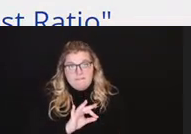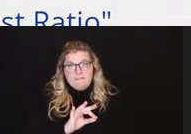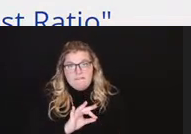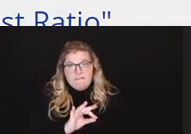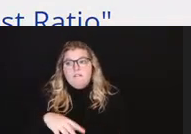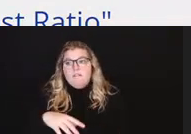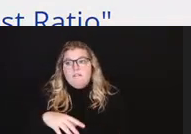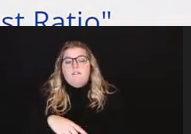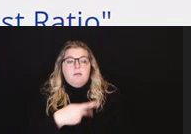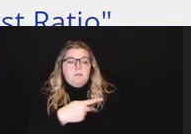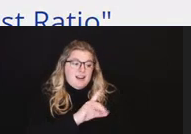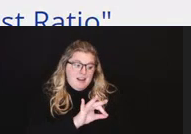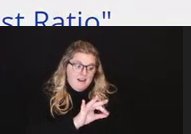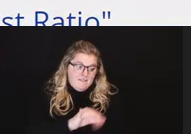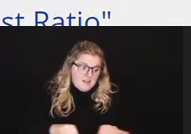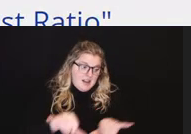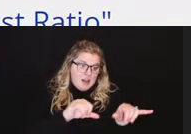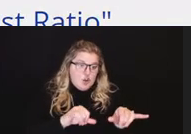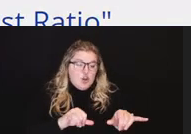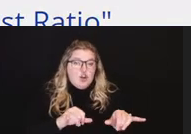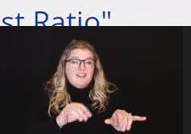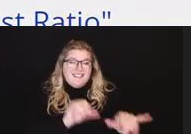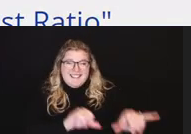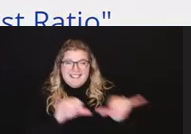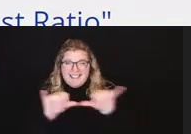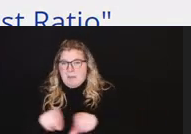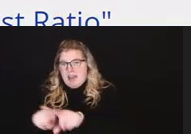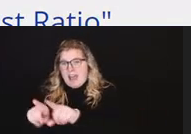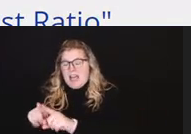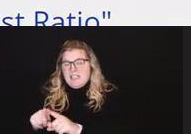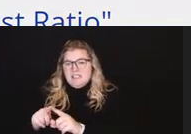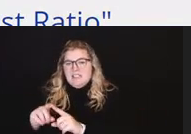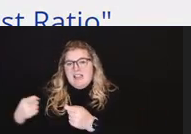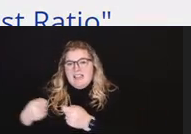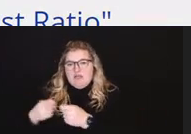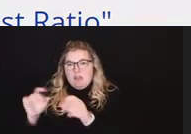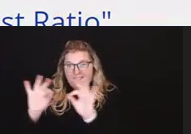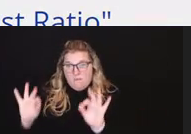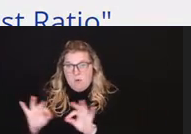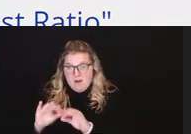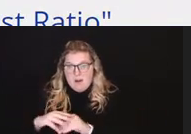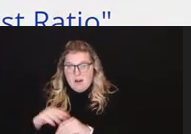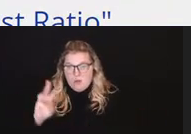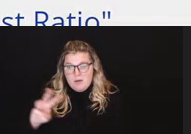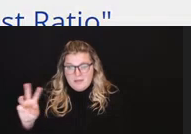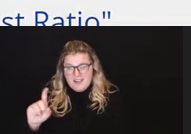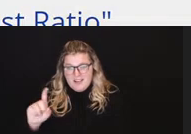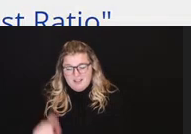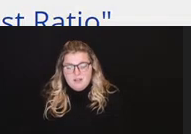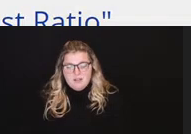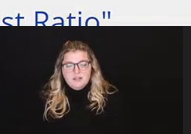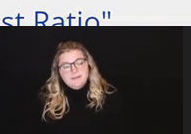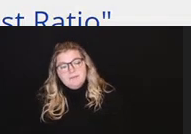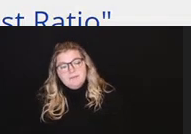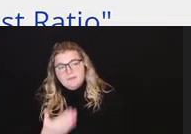e-form on a website? Yeah, that's a great question, and one that actually in the future we